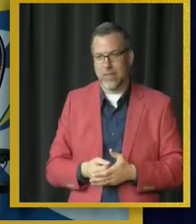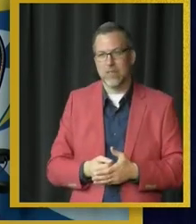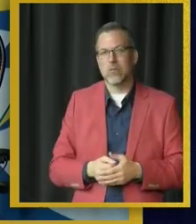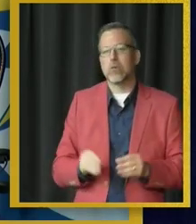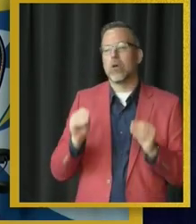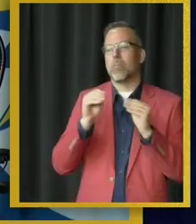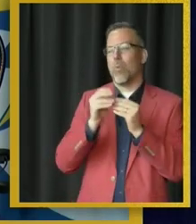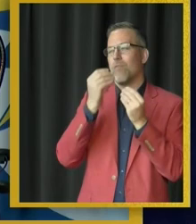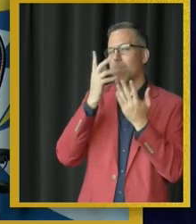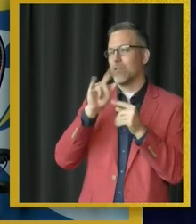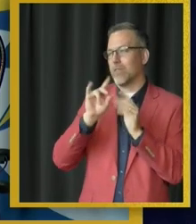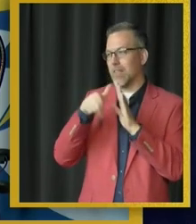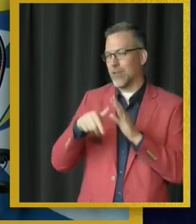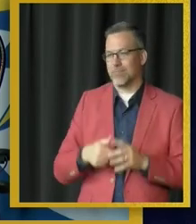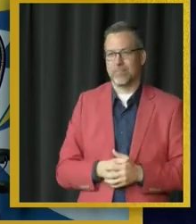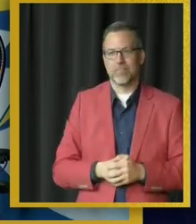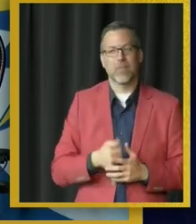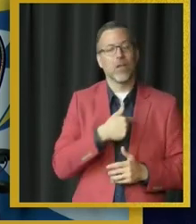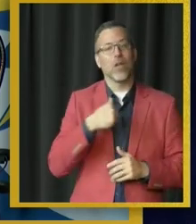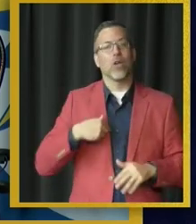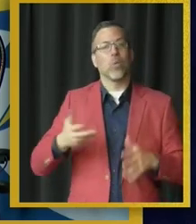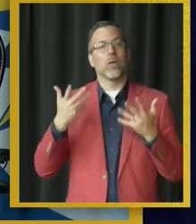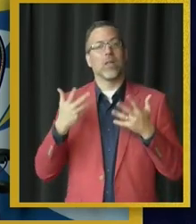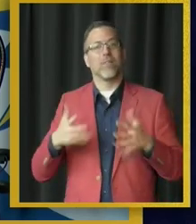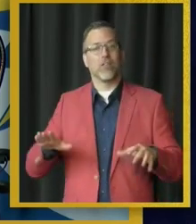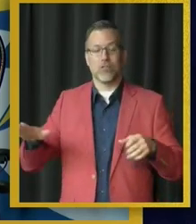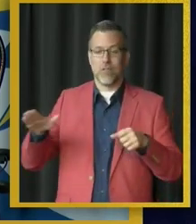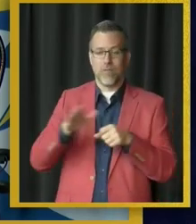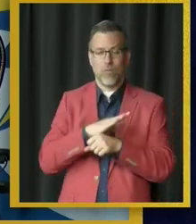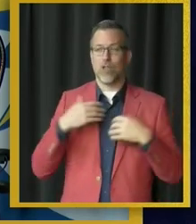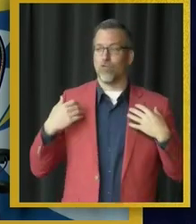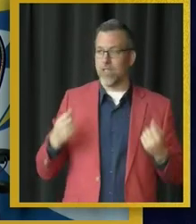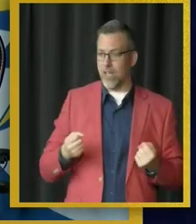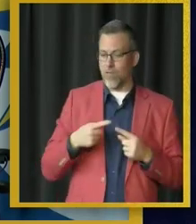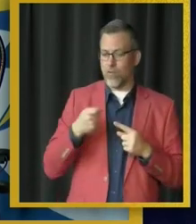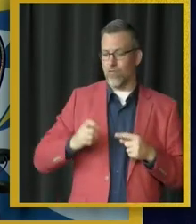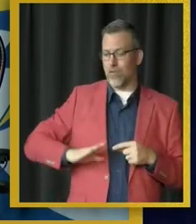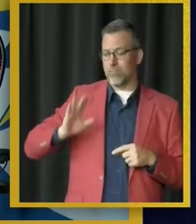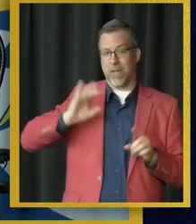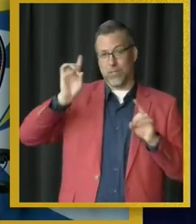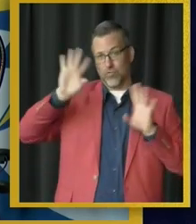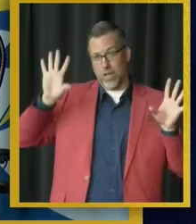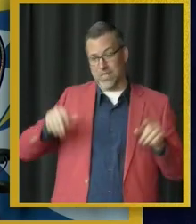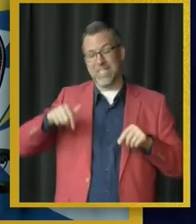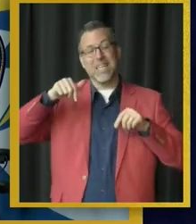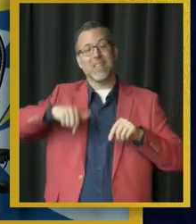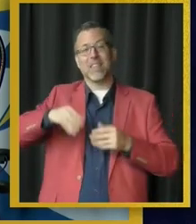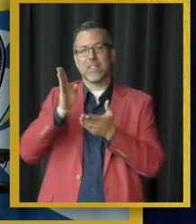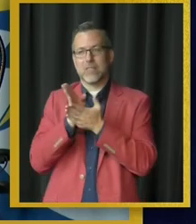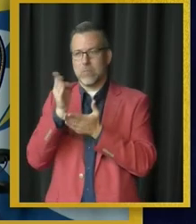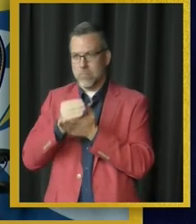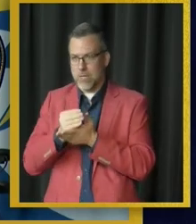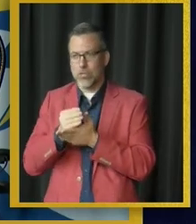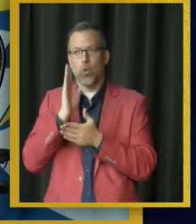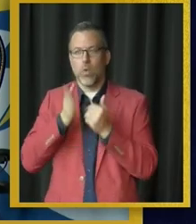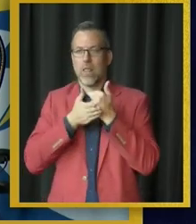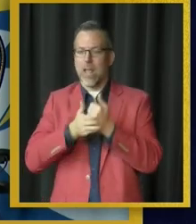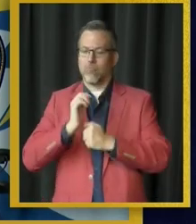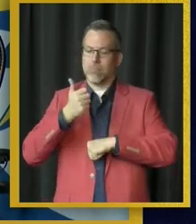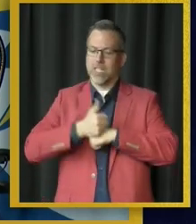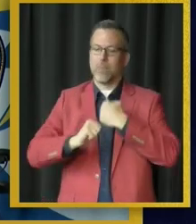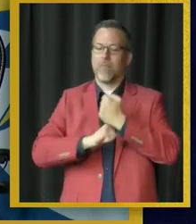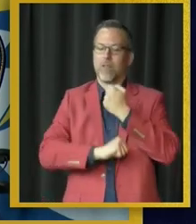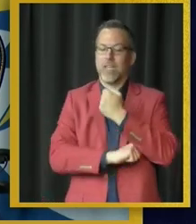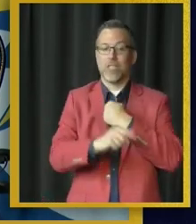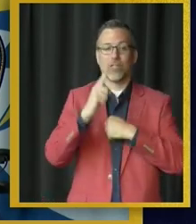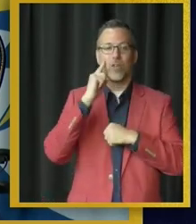later. But we have fully recovered from crisis, and this budget is the foundation for tomorrow. We